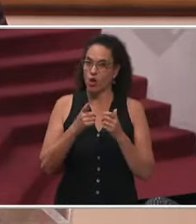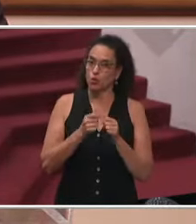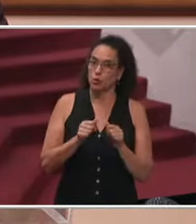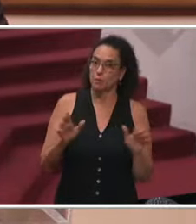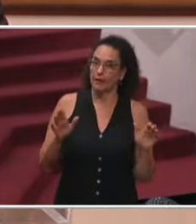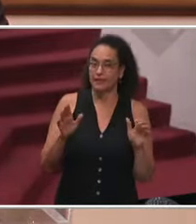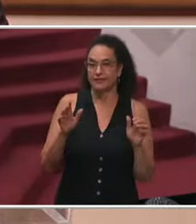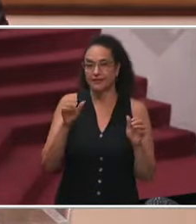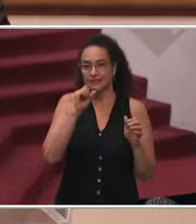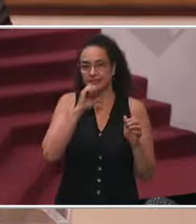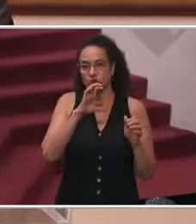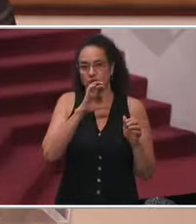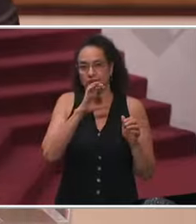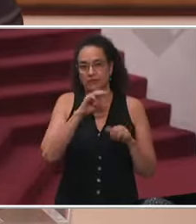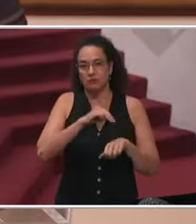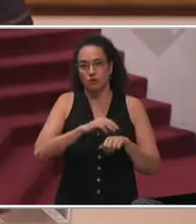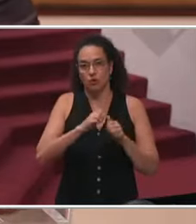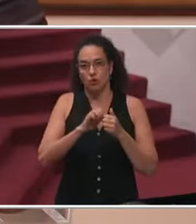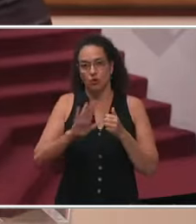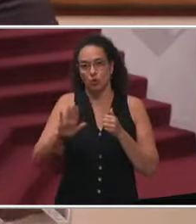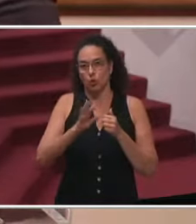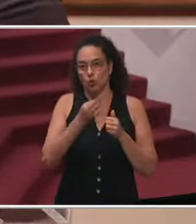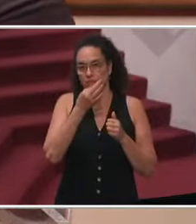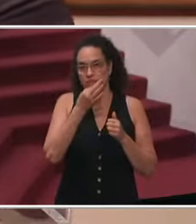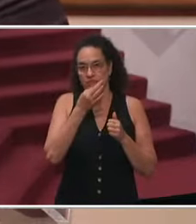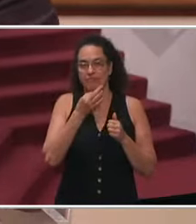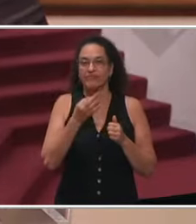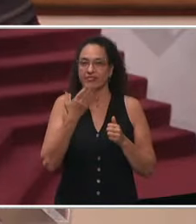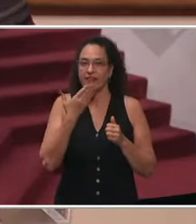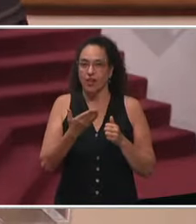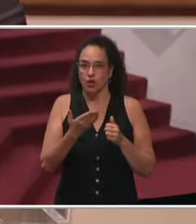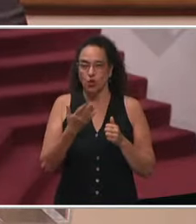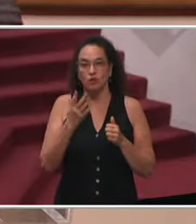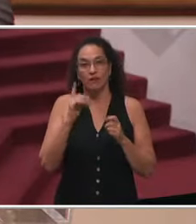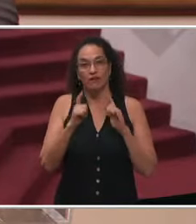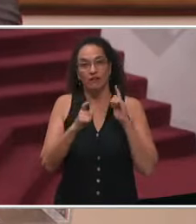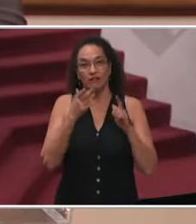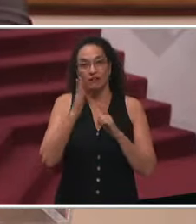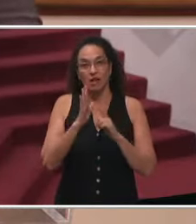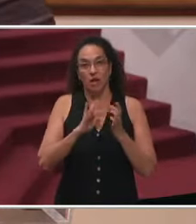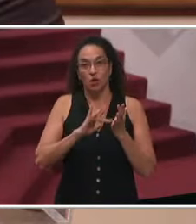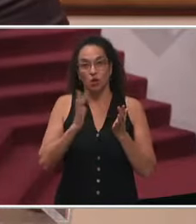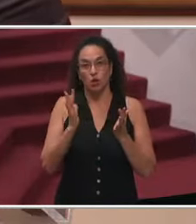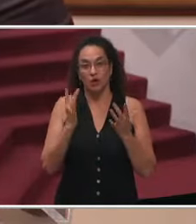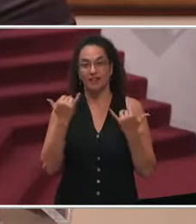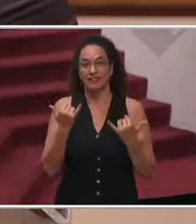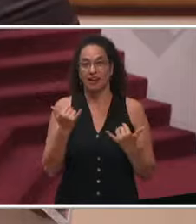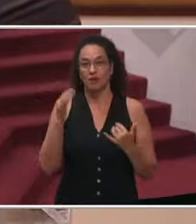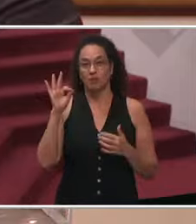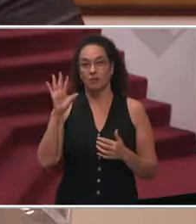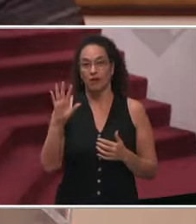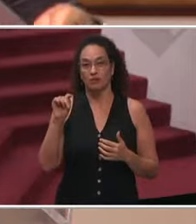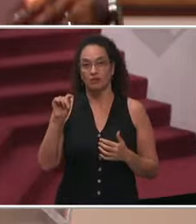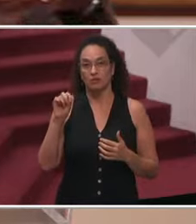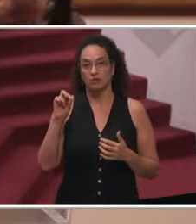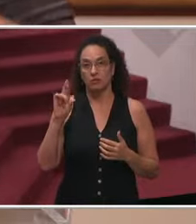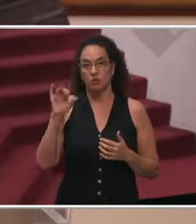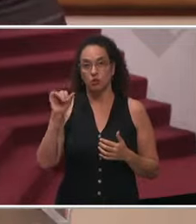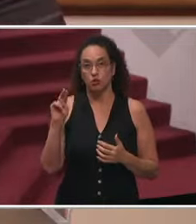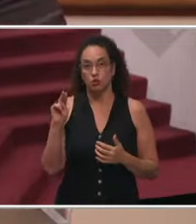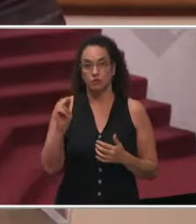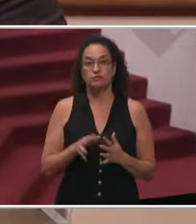ministry with your gifts. Thank you so much. To God be the glory. At this time, we will have Pastor Torian come forth